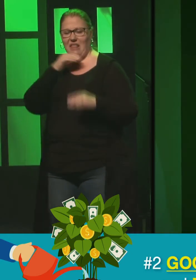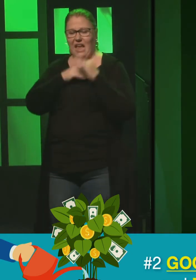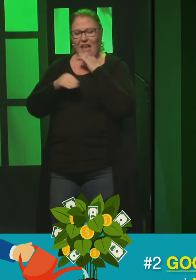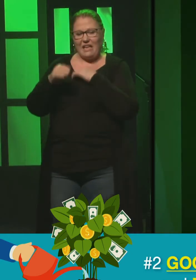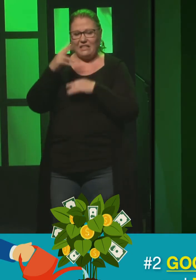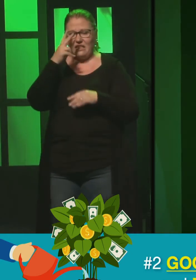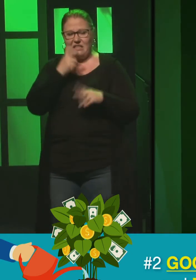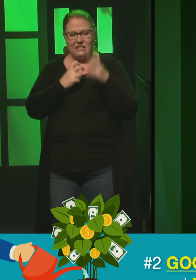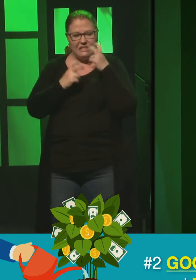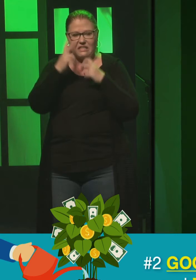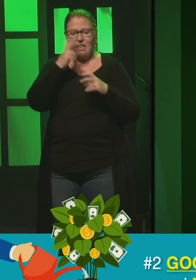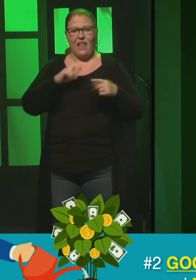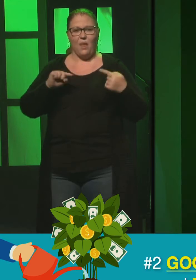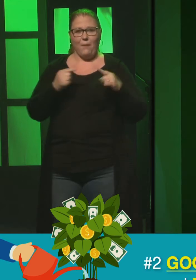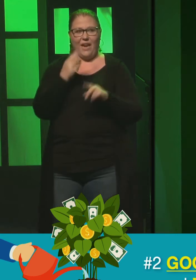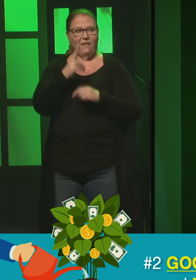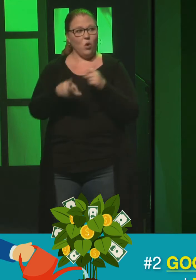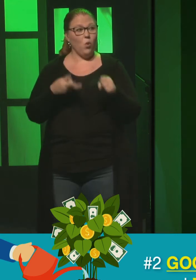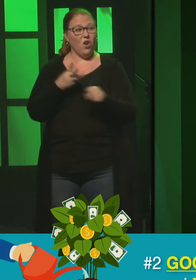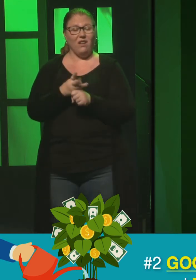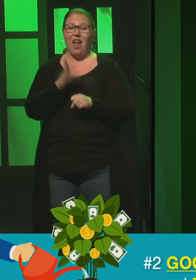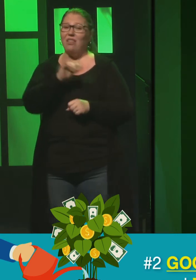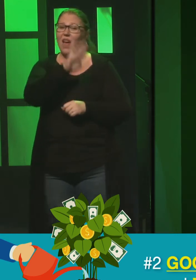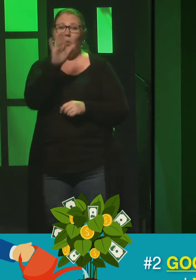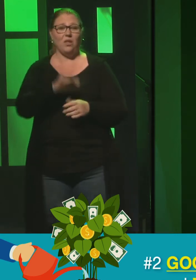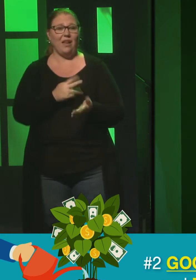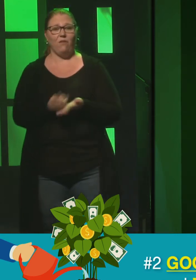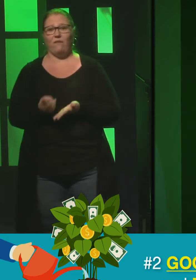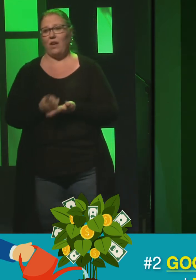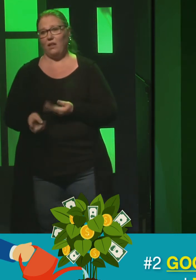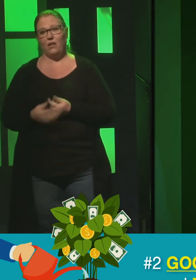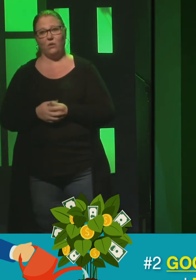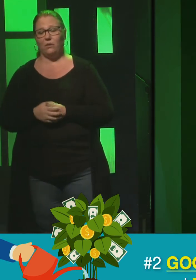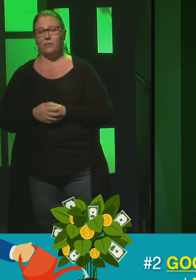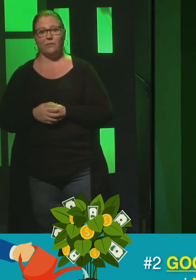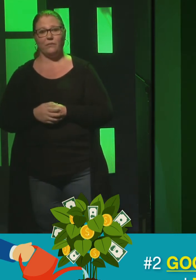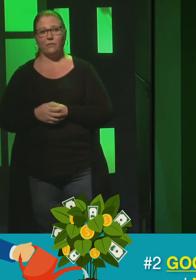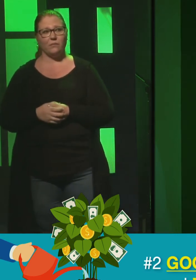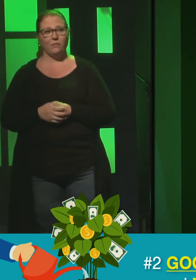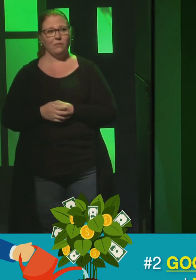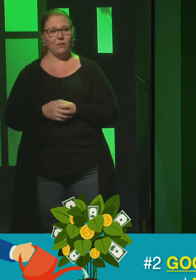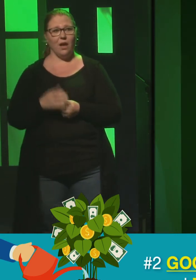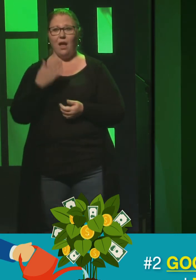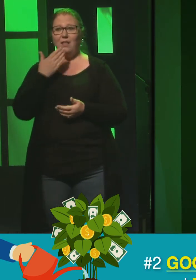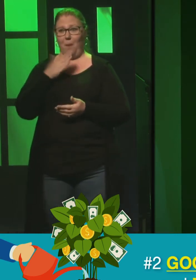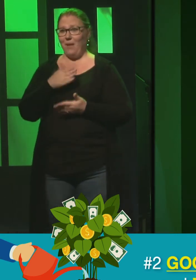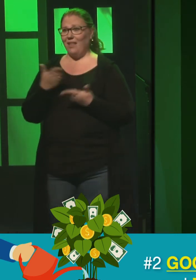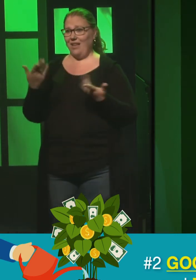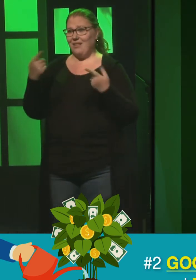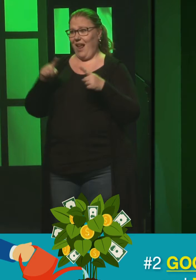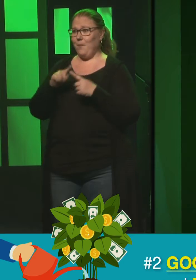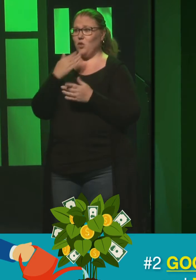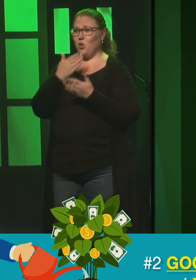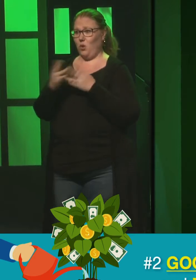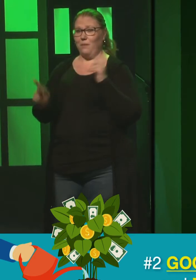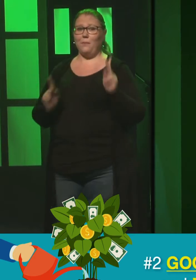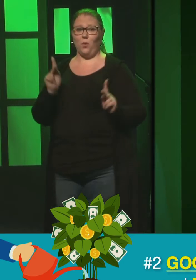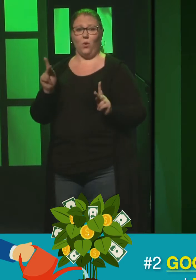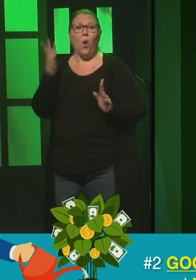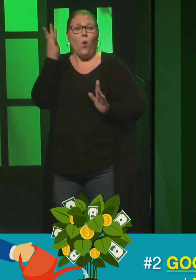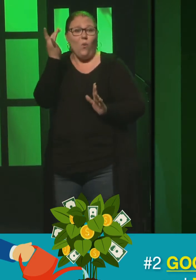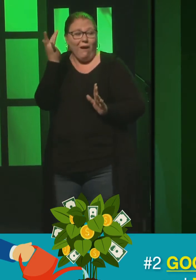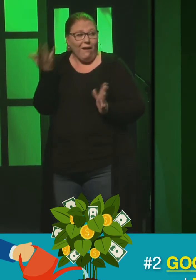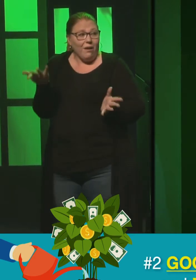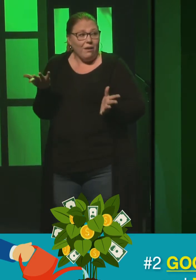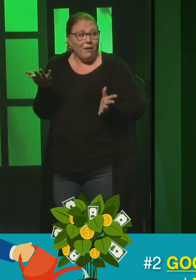deceptions and the pain of this world, well, that will never fail you. Because there's just bad stuff that happens to good people. Because